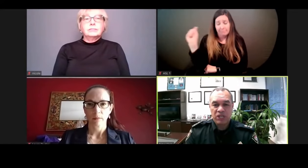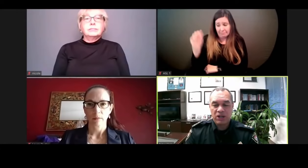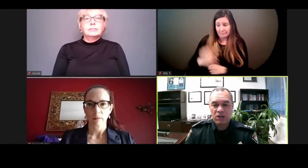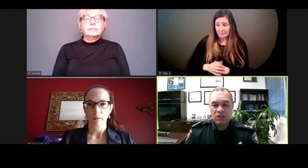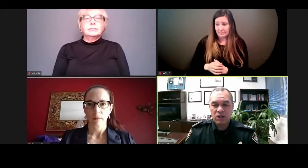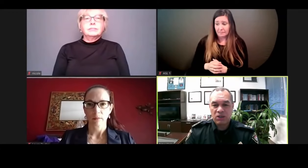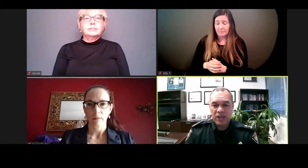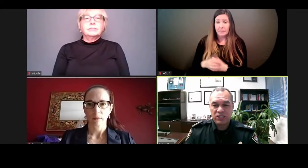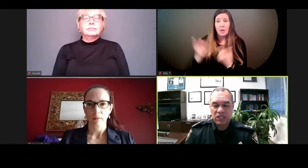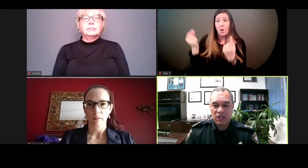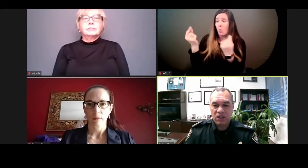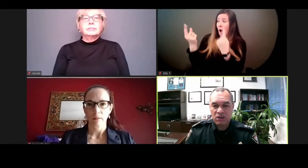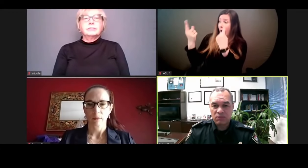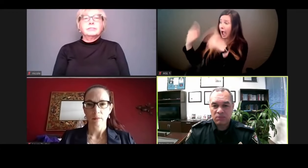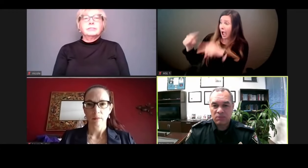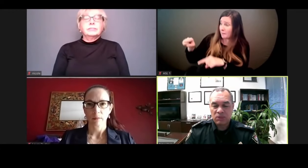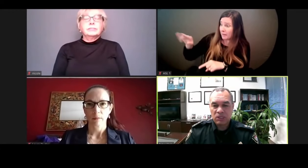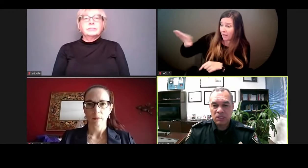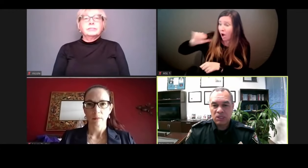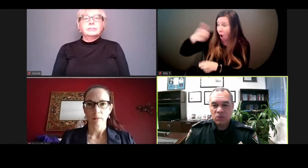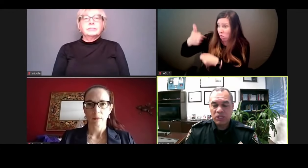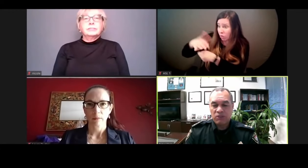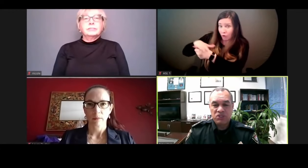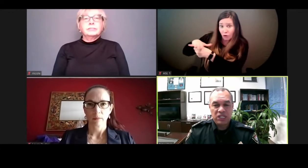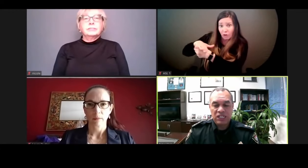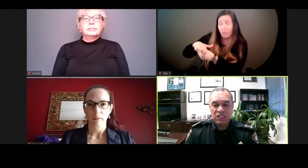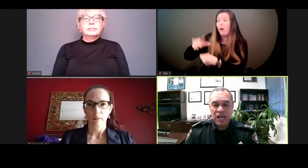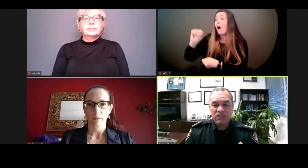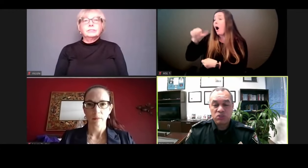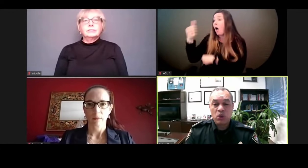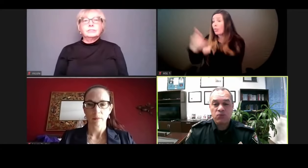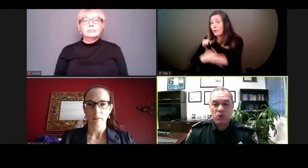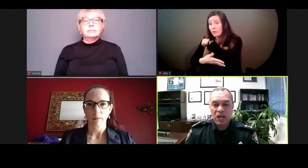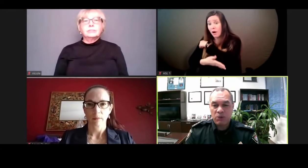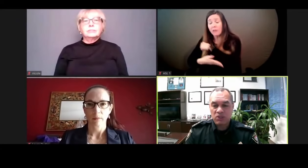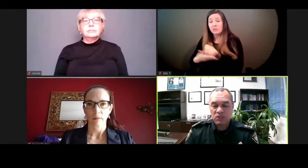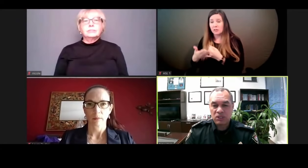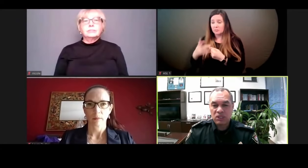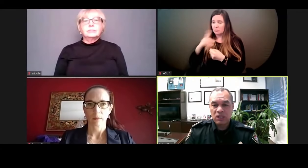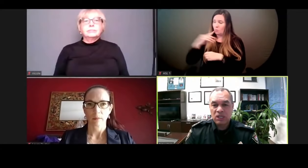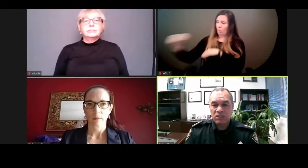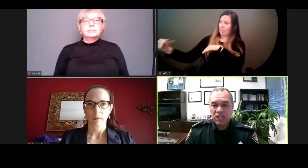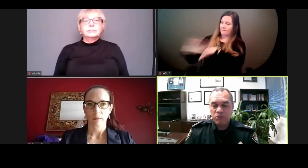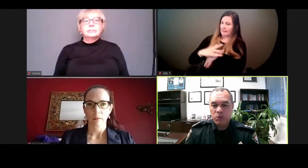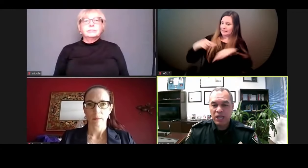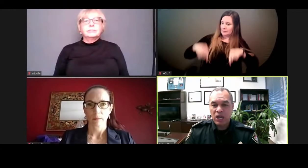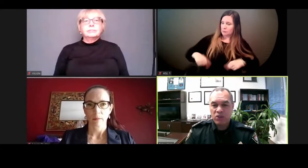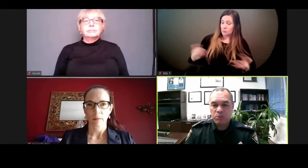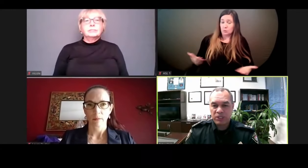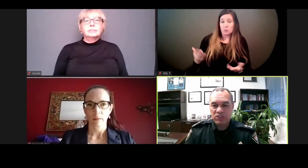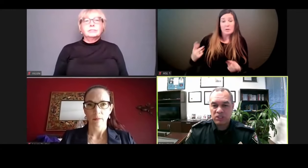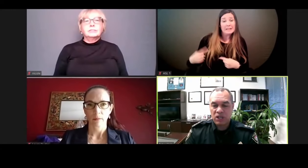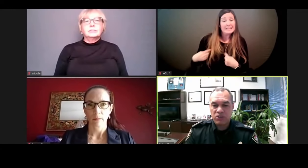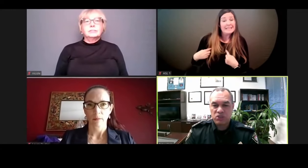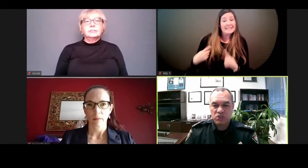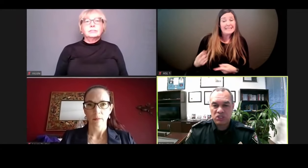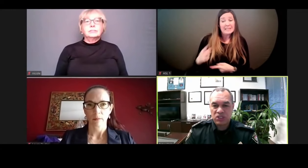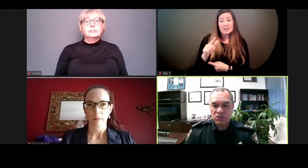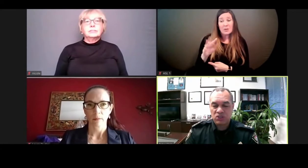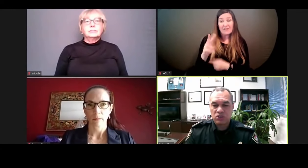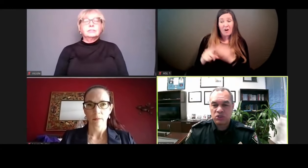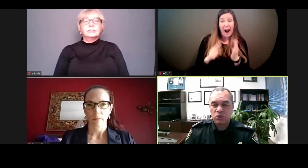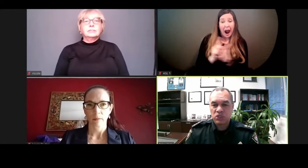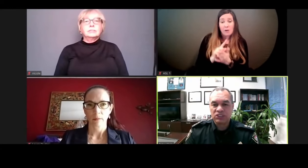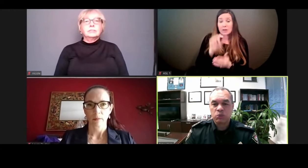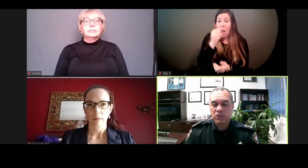happens there affects here. We have seen in the last 24 hours attempts by other police in other